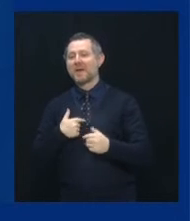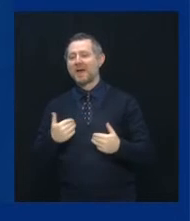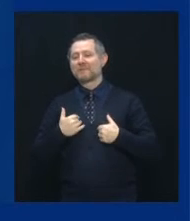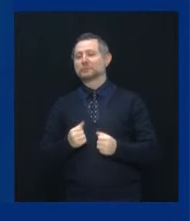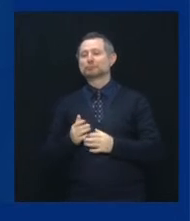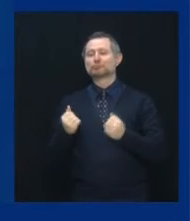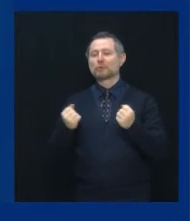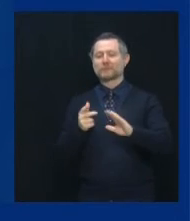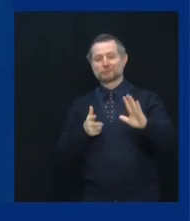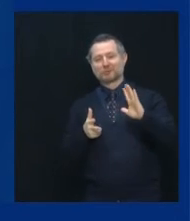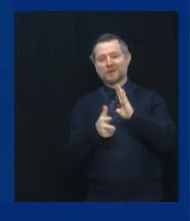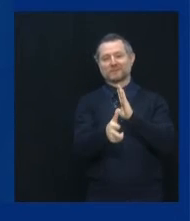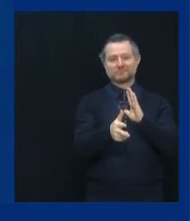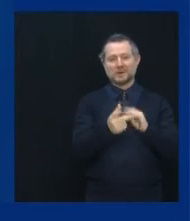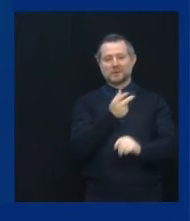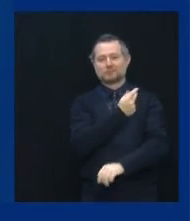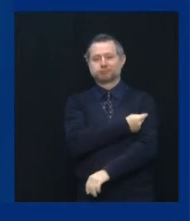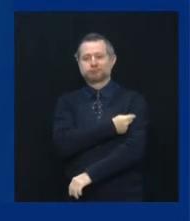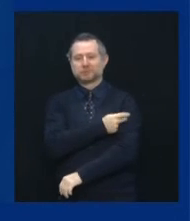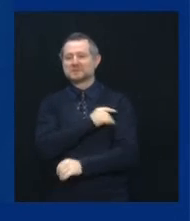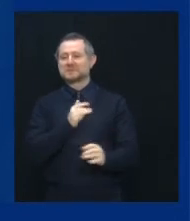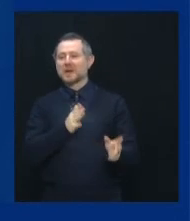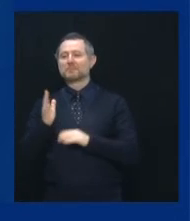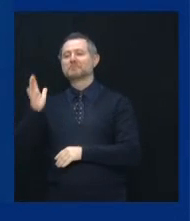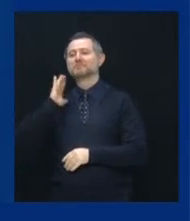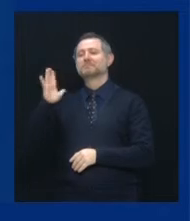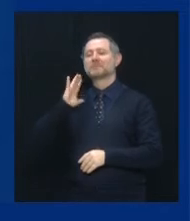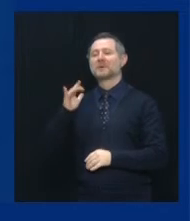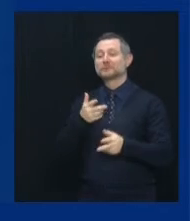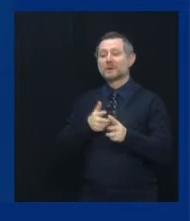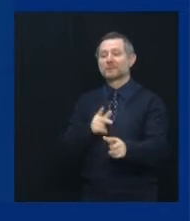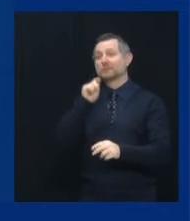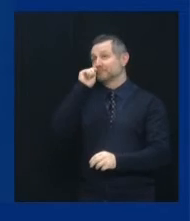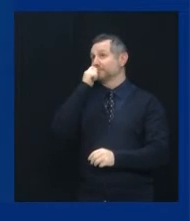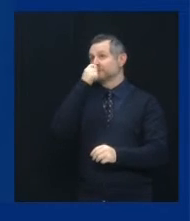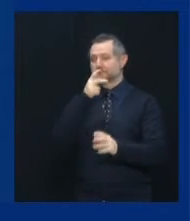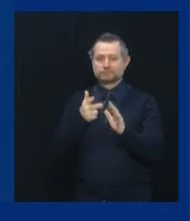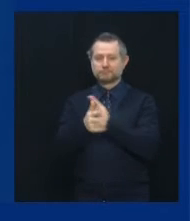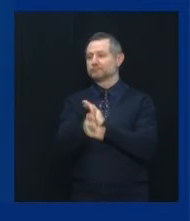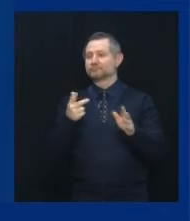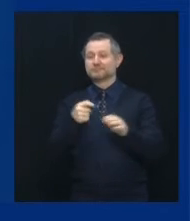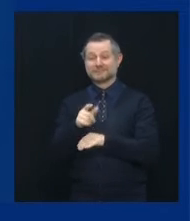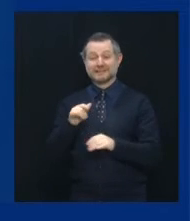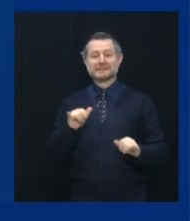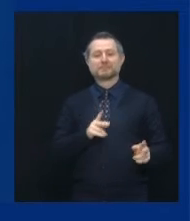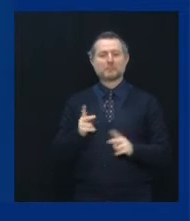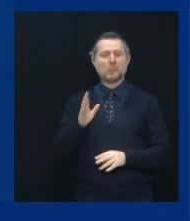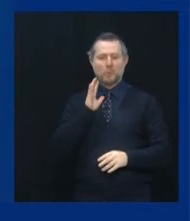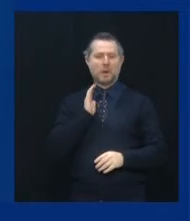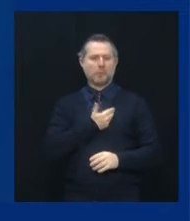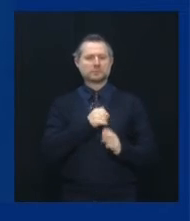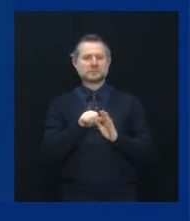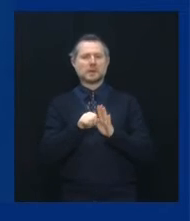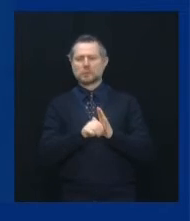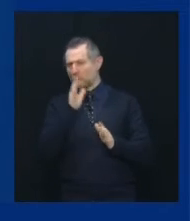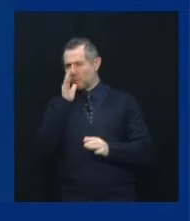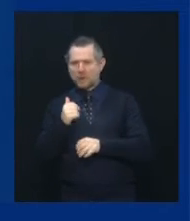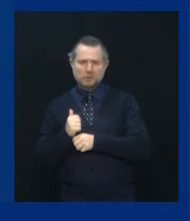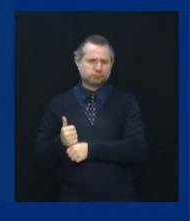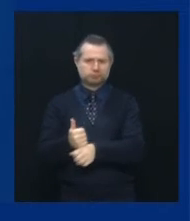vaccination centers, just like we did drive-through COVID tests that the state will put up. We're going to be using SUNY facilities,